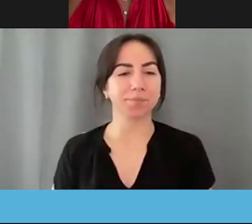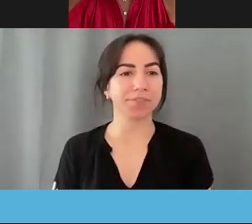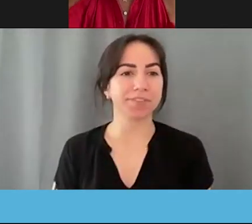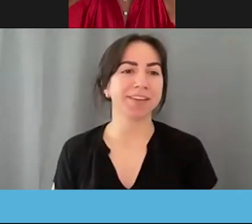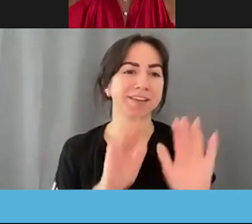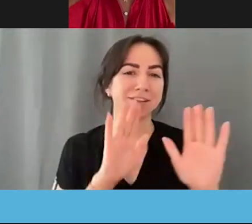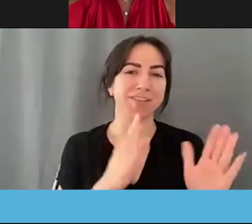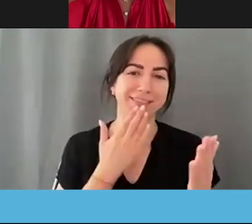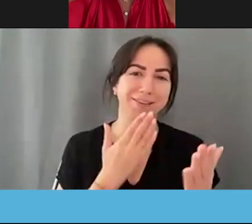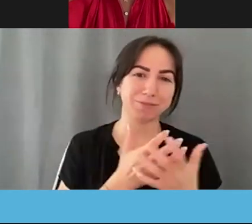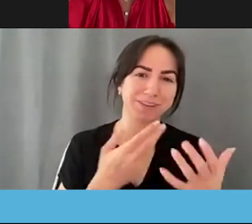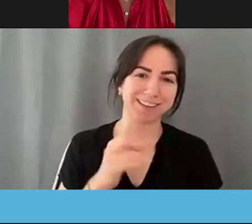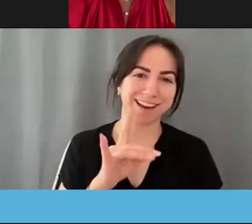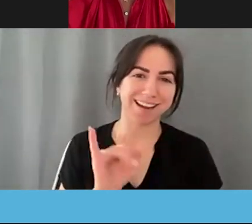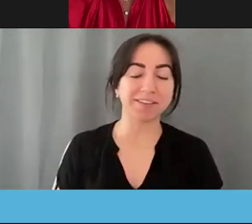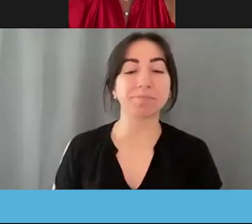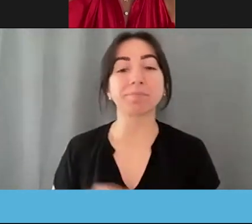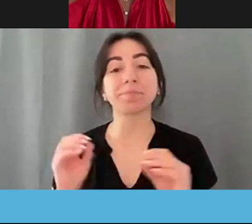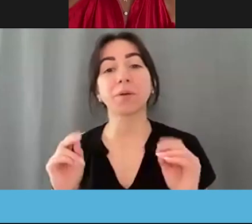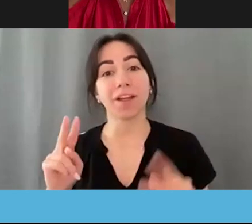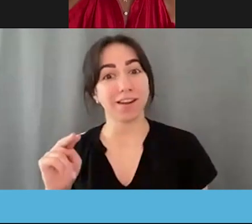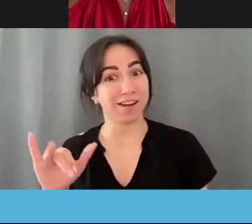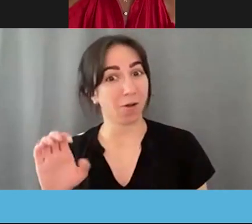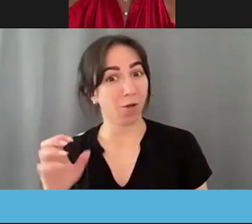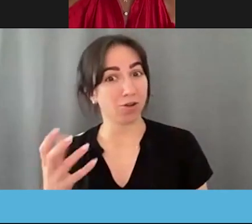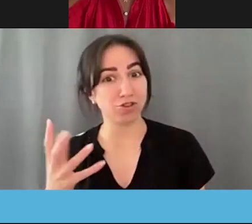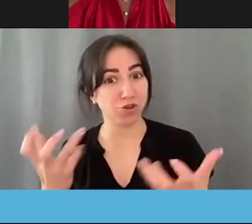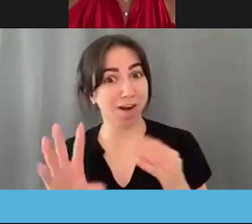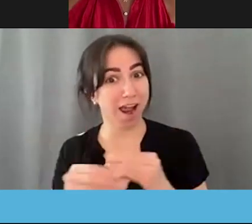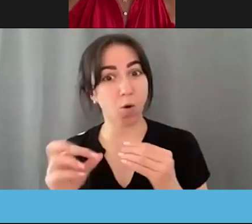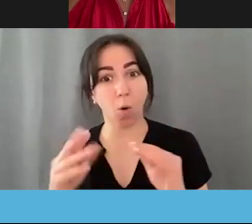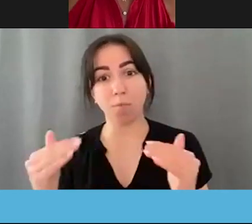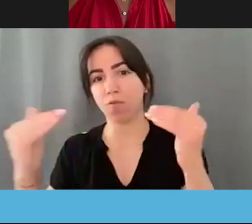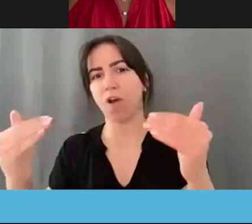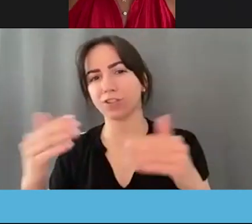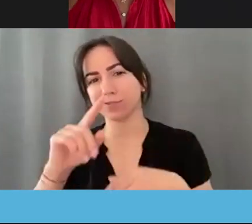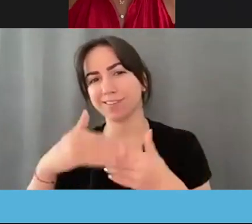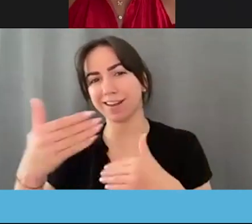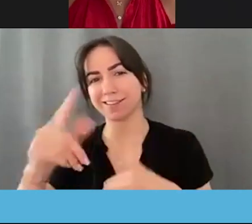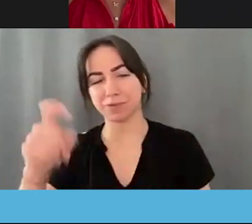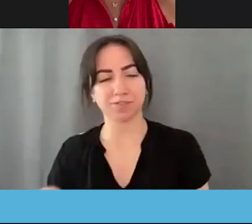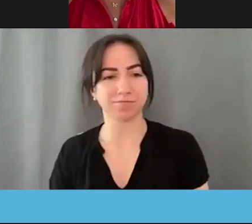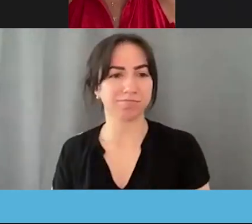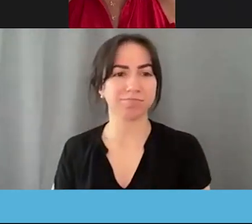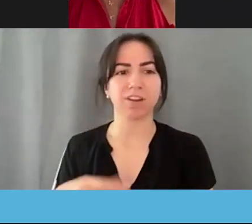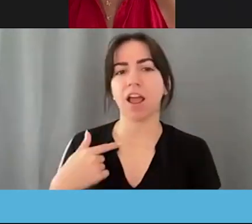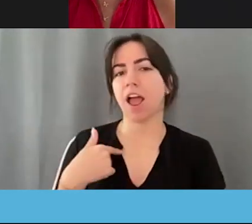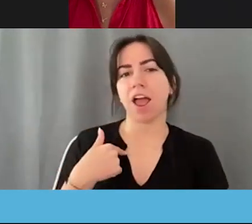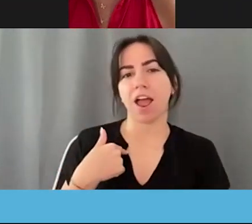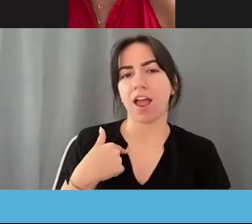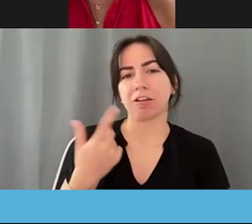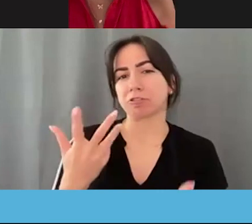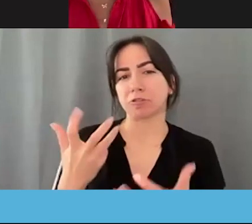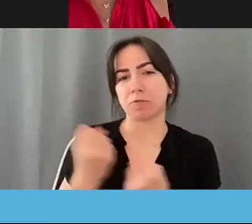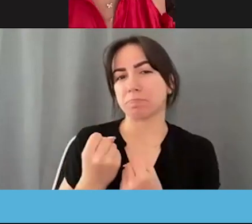Great. Thank you, Heidi. Okay, Nicole, do you have anything to add or we can move on to another question? I would just second what Heidi